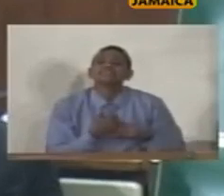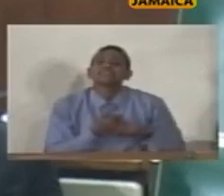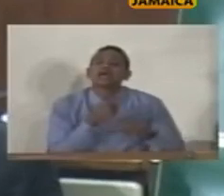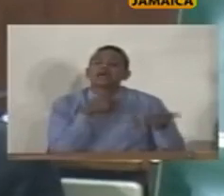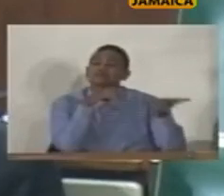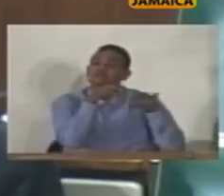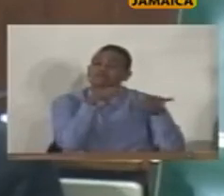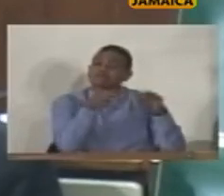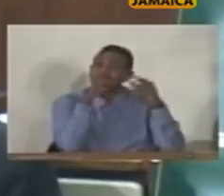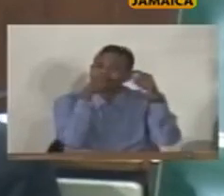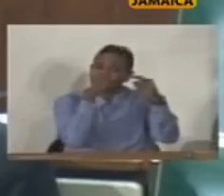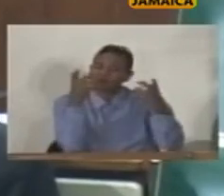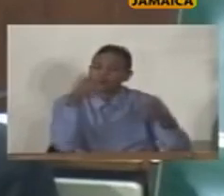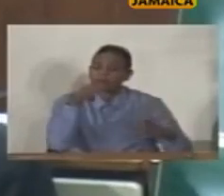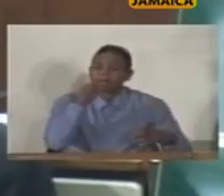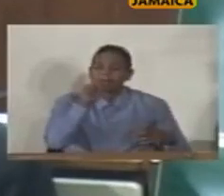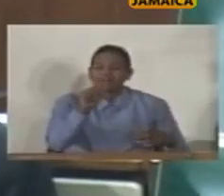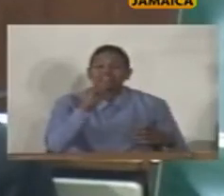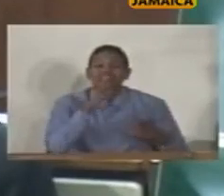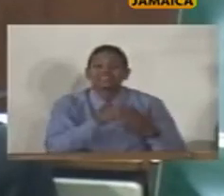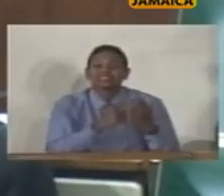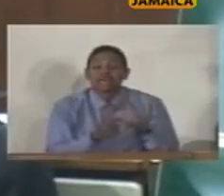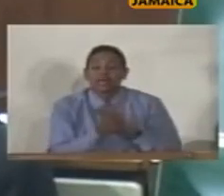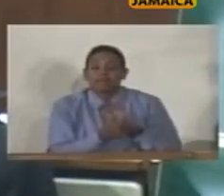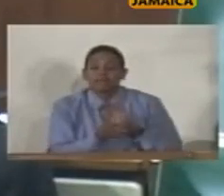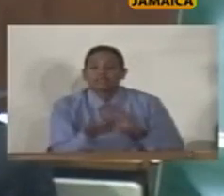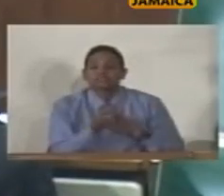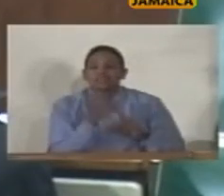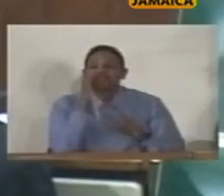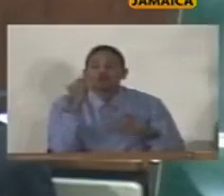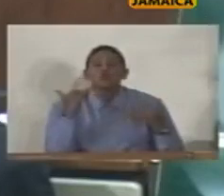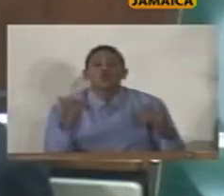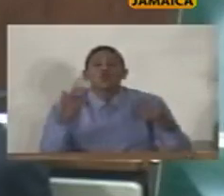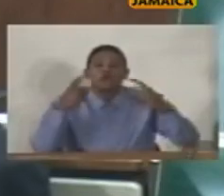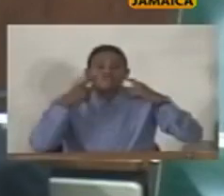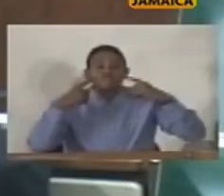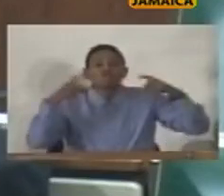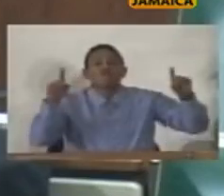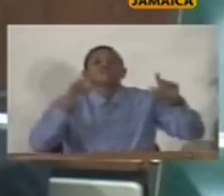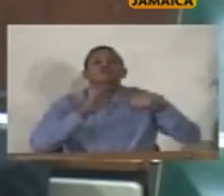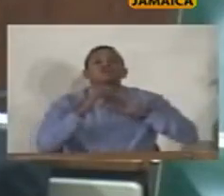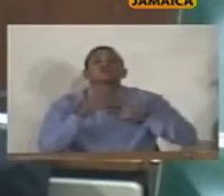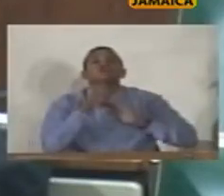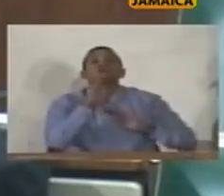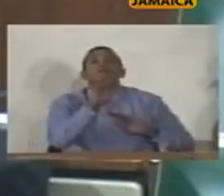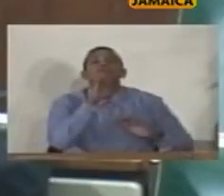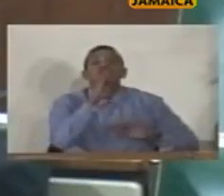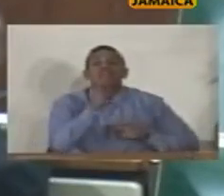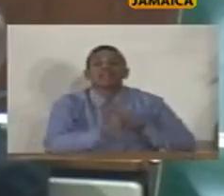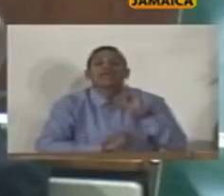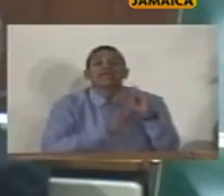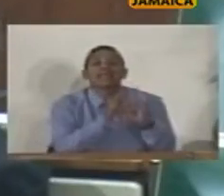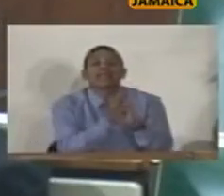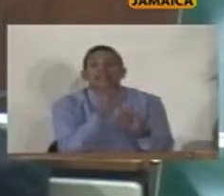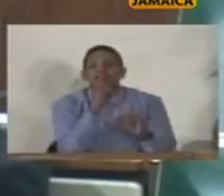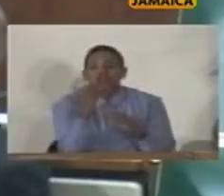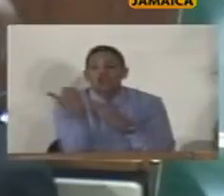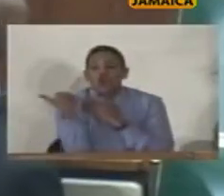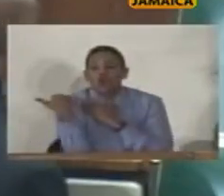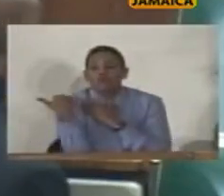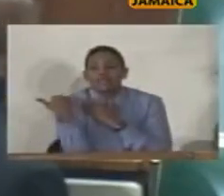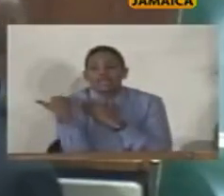out that the Patents and Designs Bill will now fulfill Jamaica's international